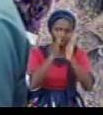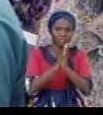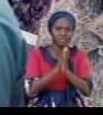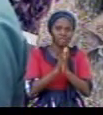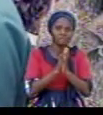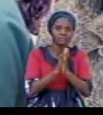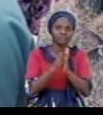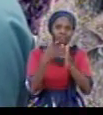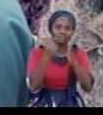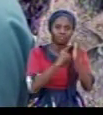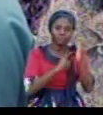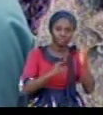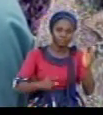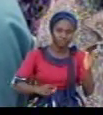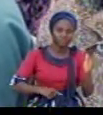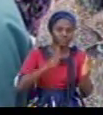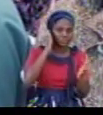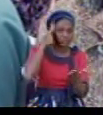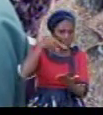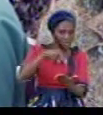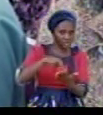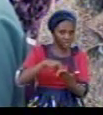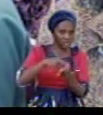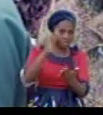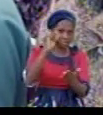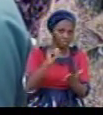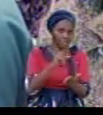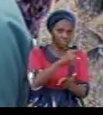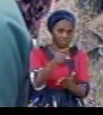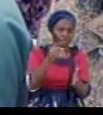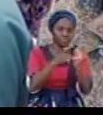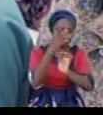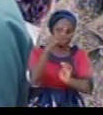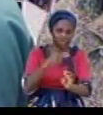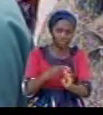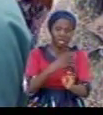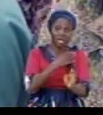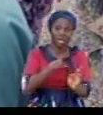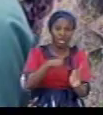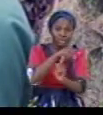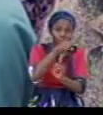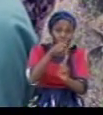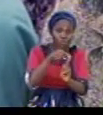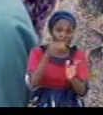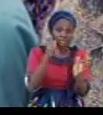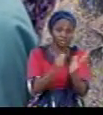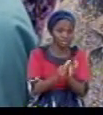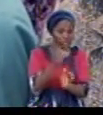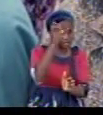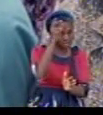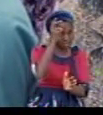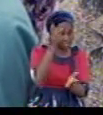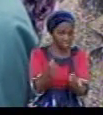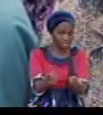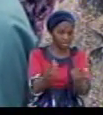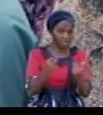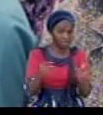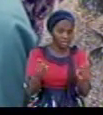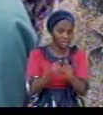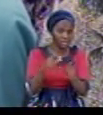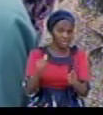The Lord will stand by you. And when that Satan comes like a mighty